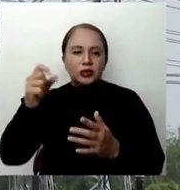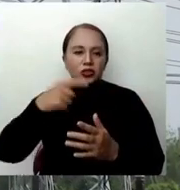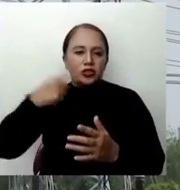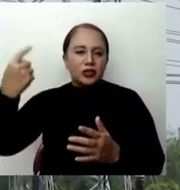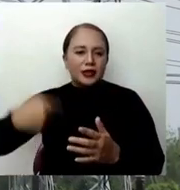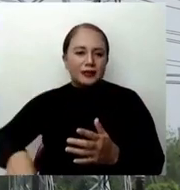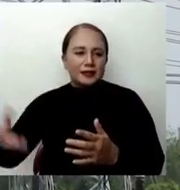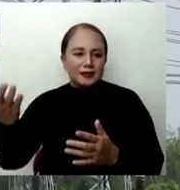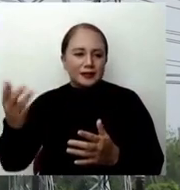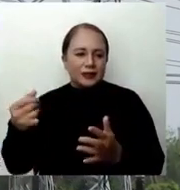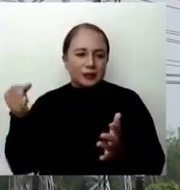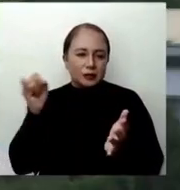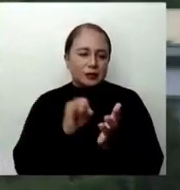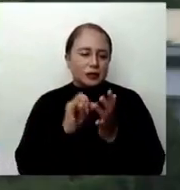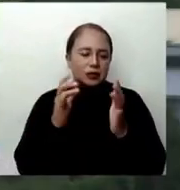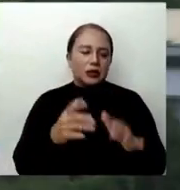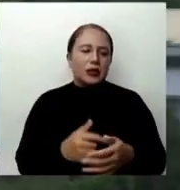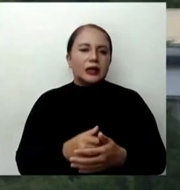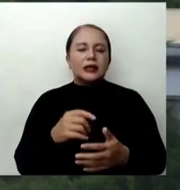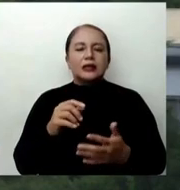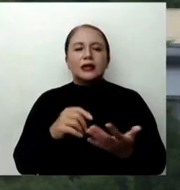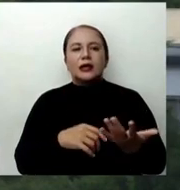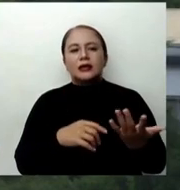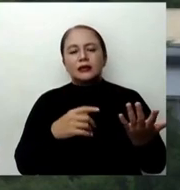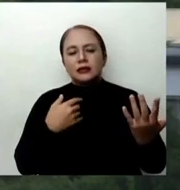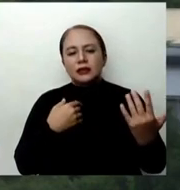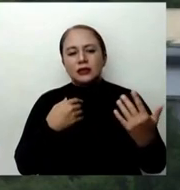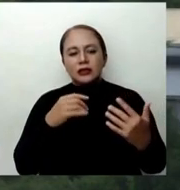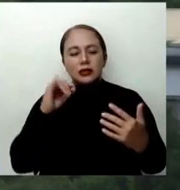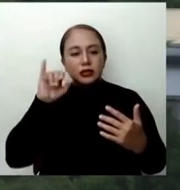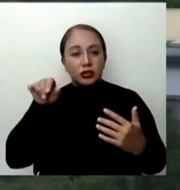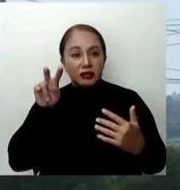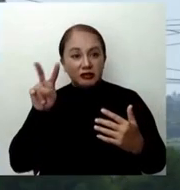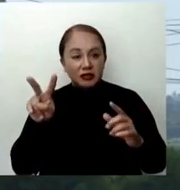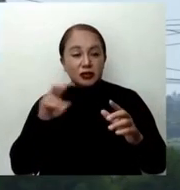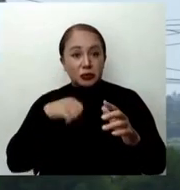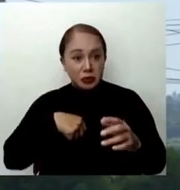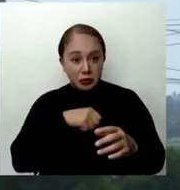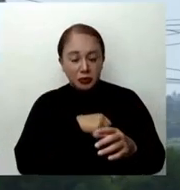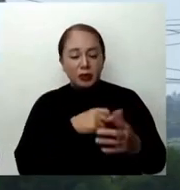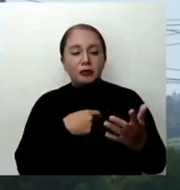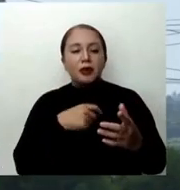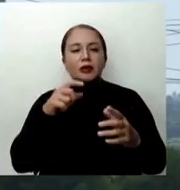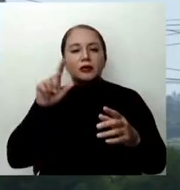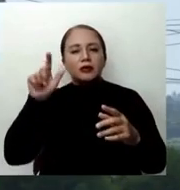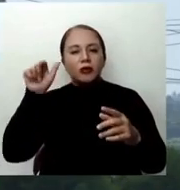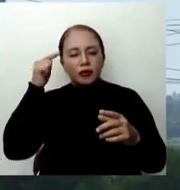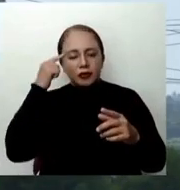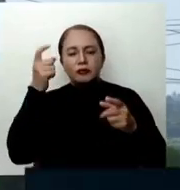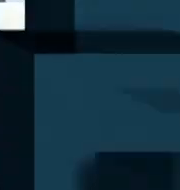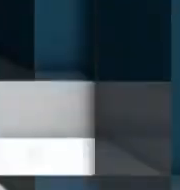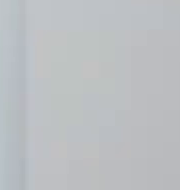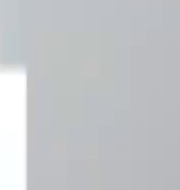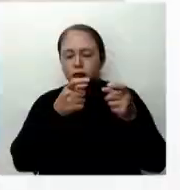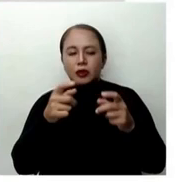J.V. Hercito asserts governments should have full control of public utilities.